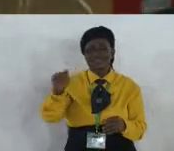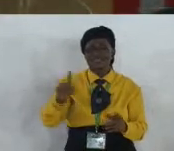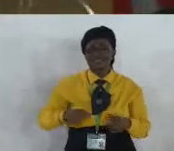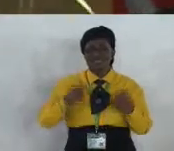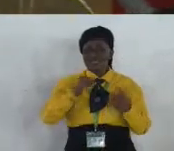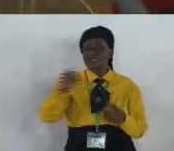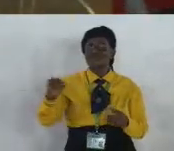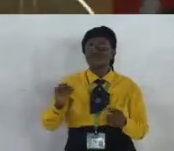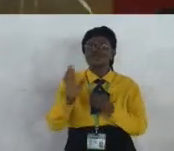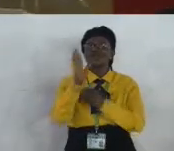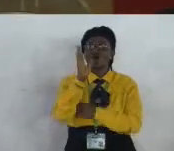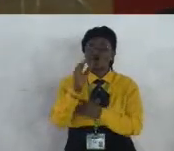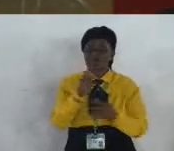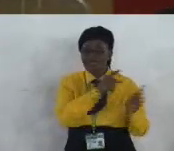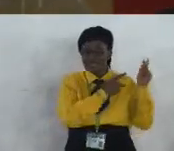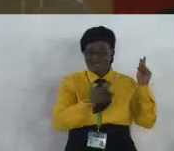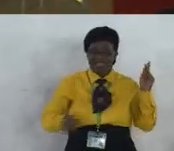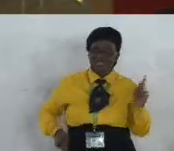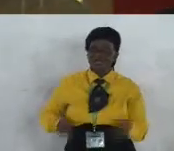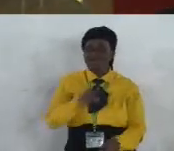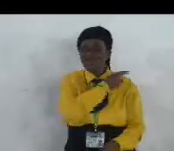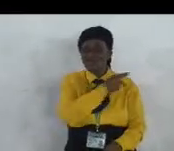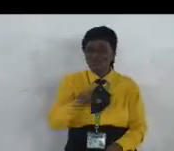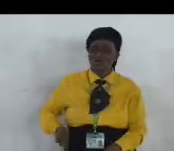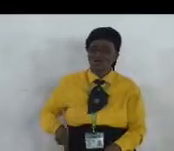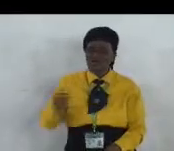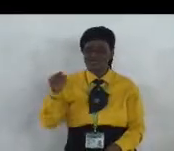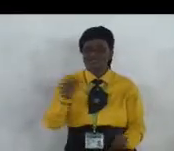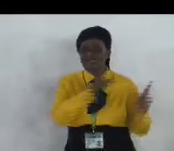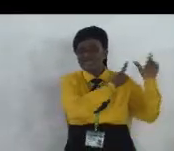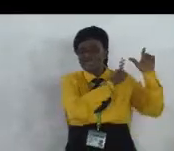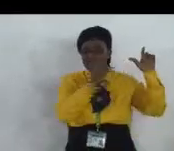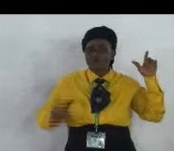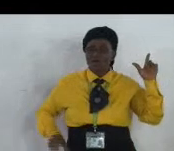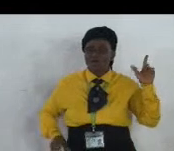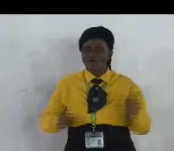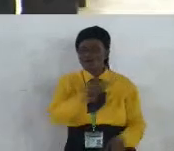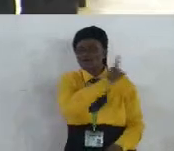King of kings, Lord of lords,